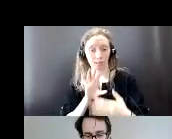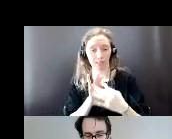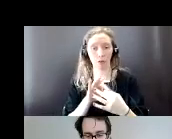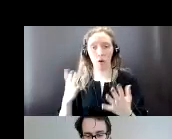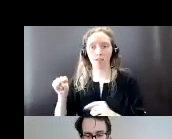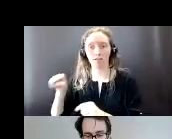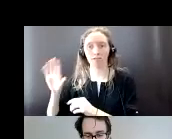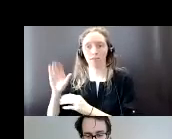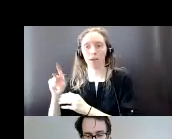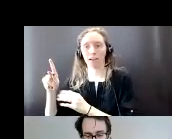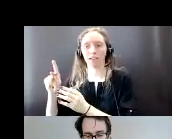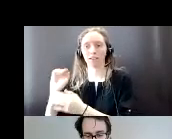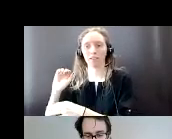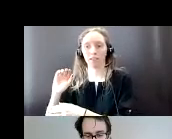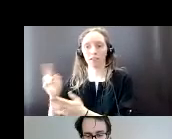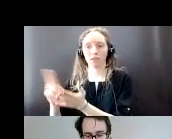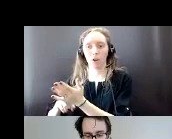So yeah,